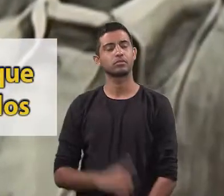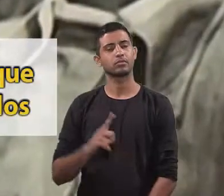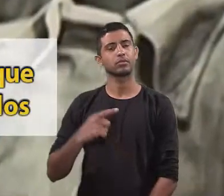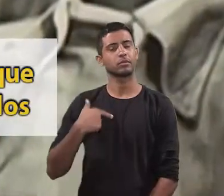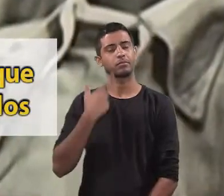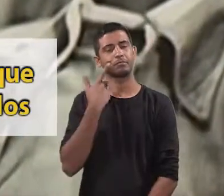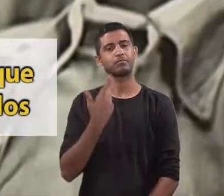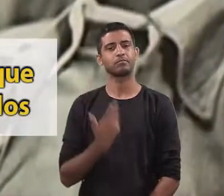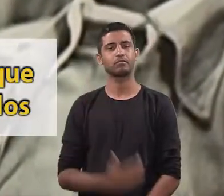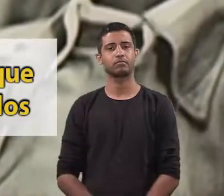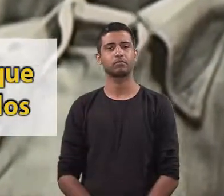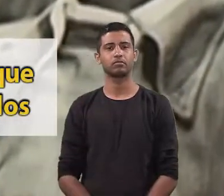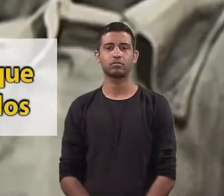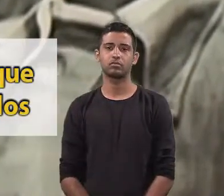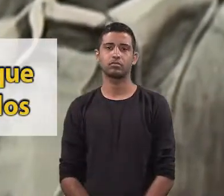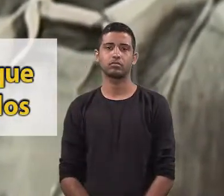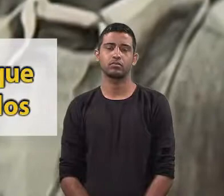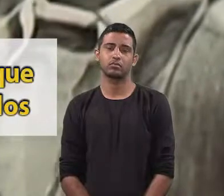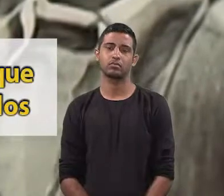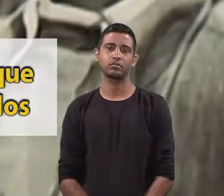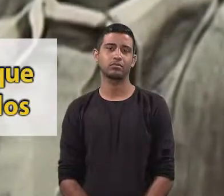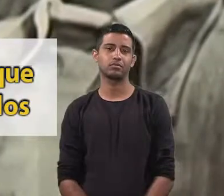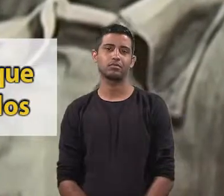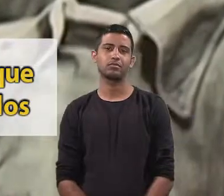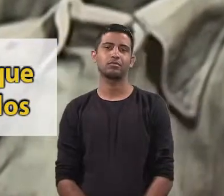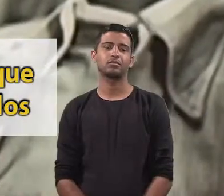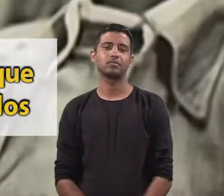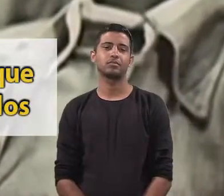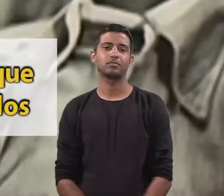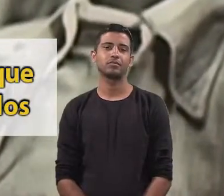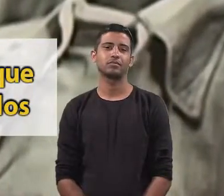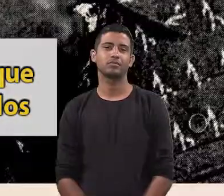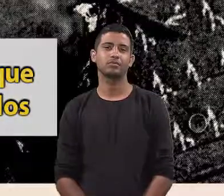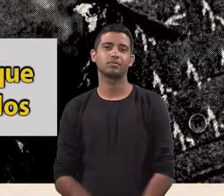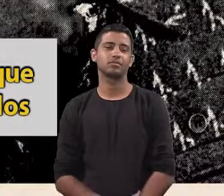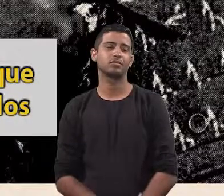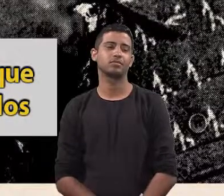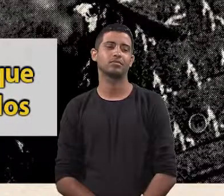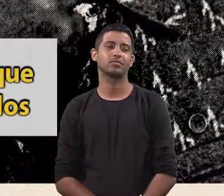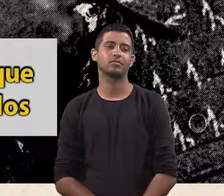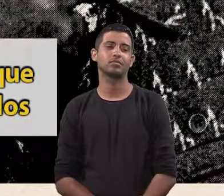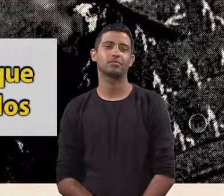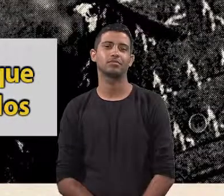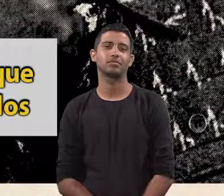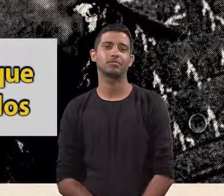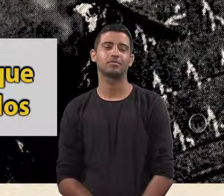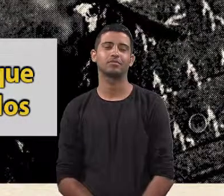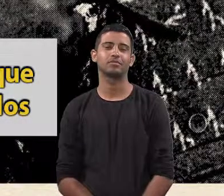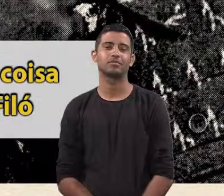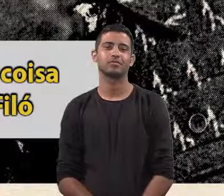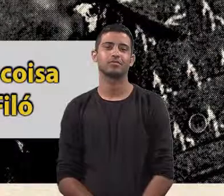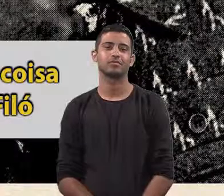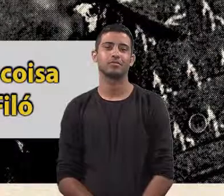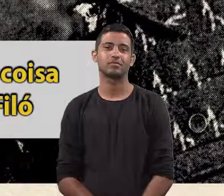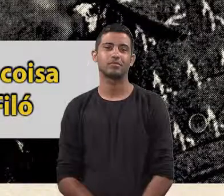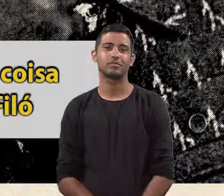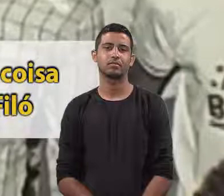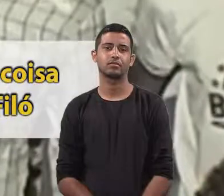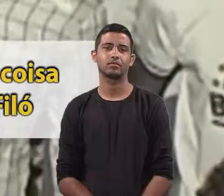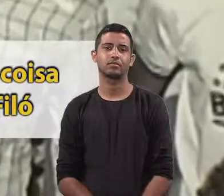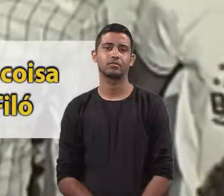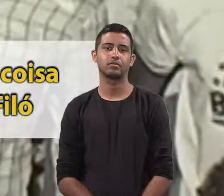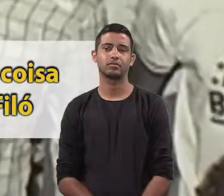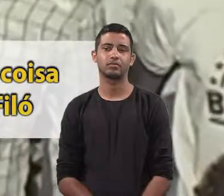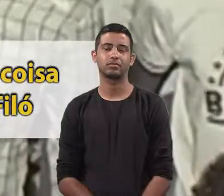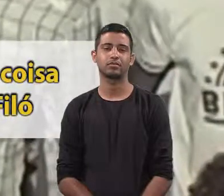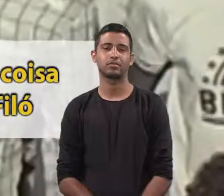A large mass movement of Afro-Brazilians listening to soul music and getting into the Black Power